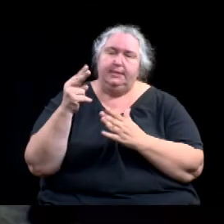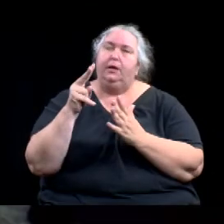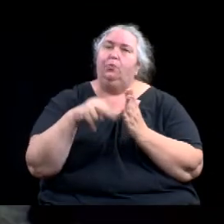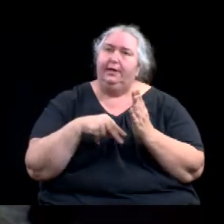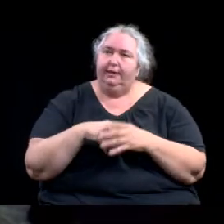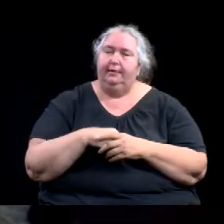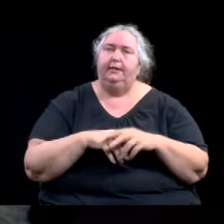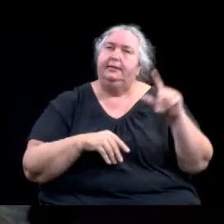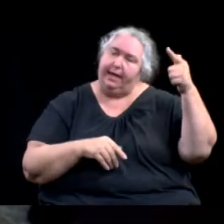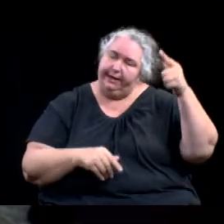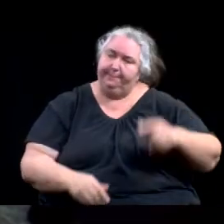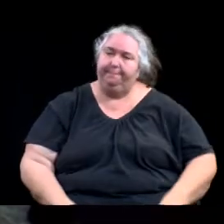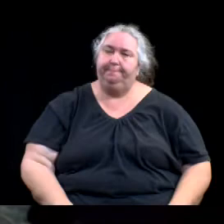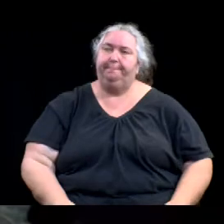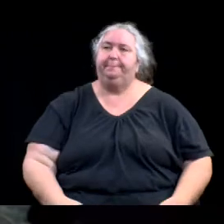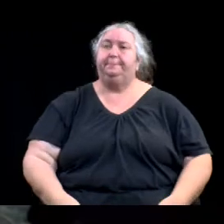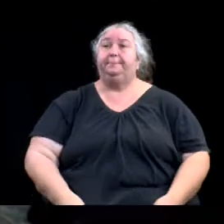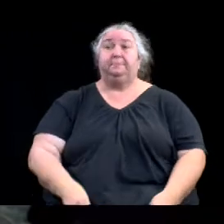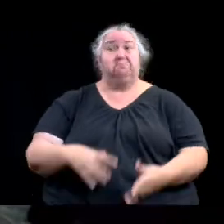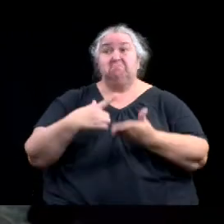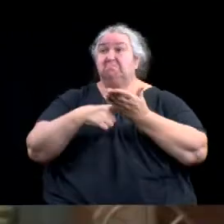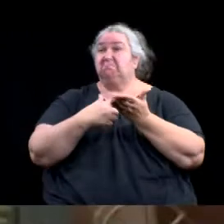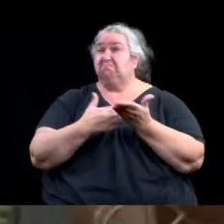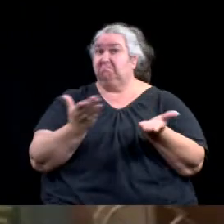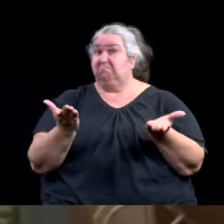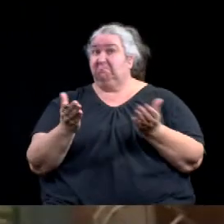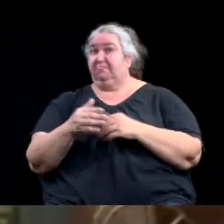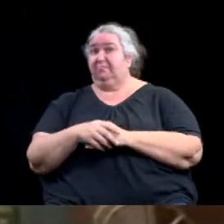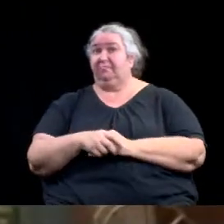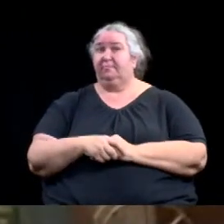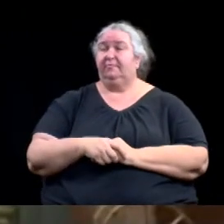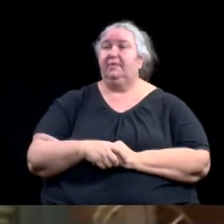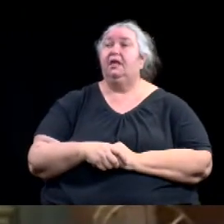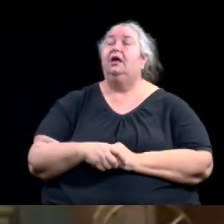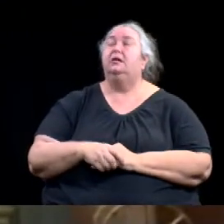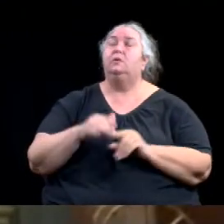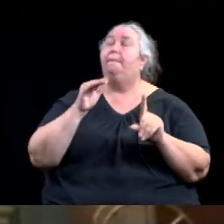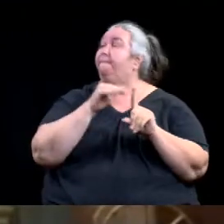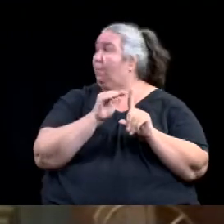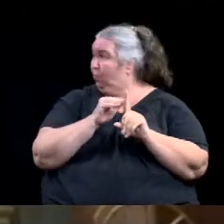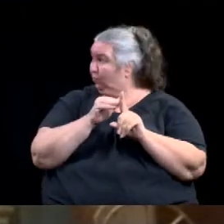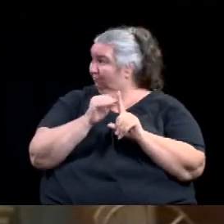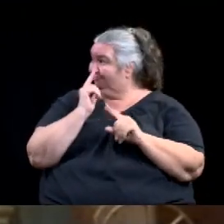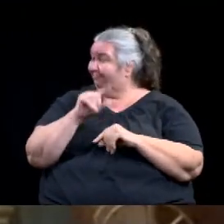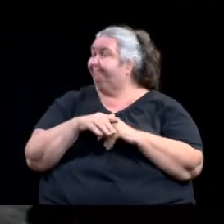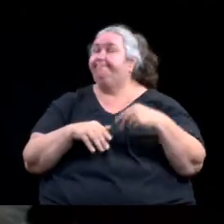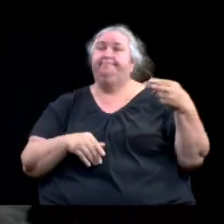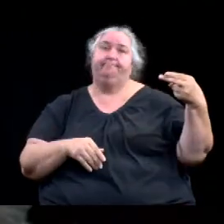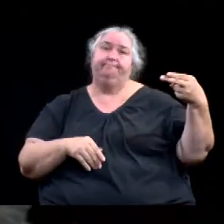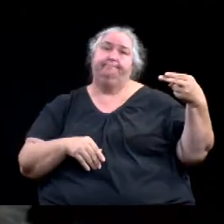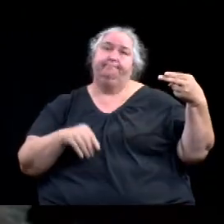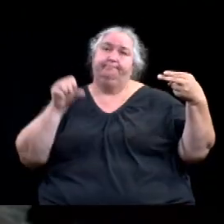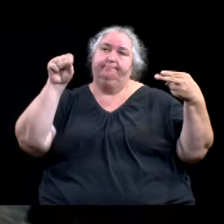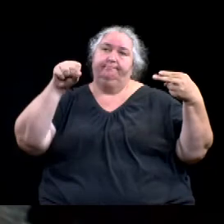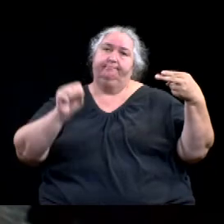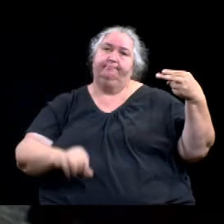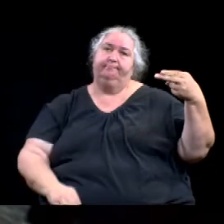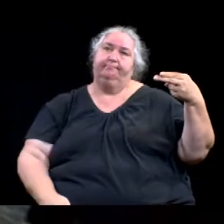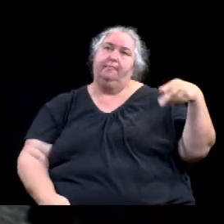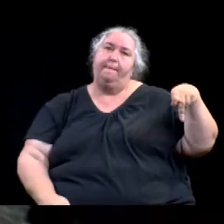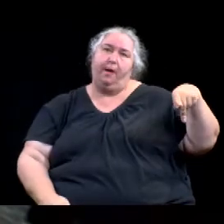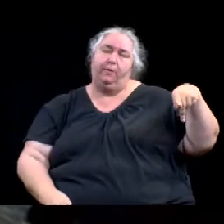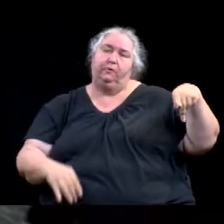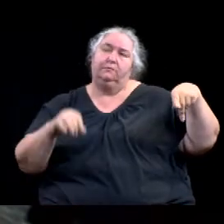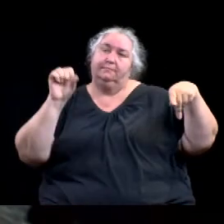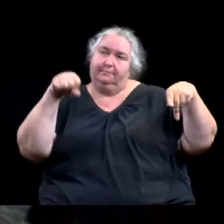Holmes? Aye. Palmer? Aye. Borderud? Yes. Fairfield?